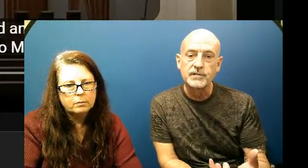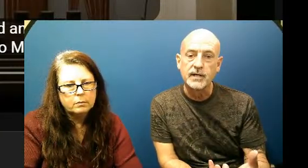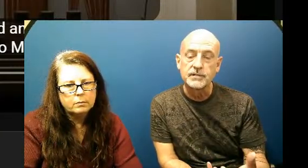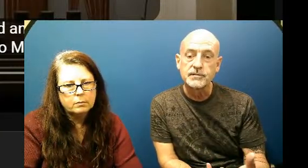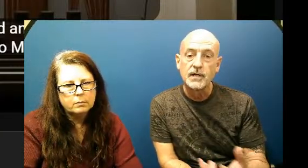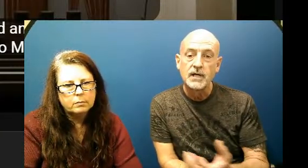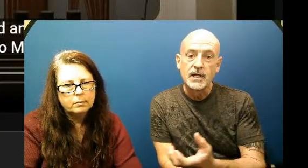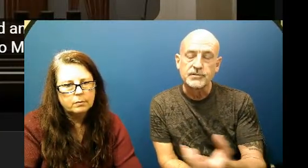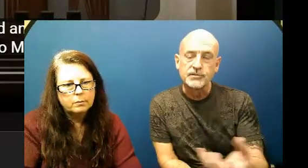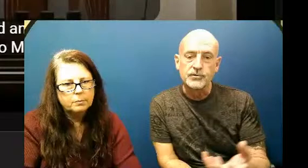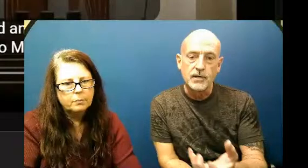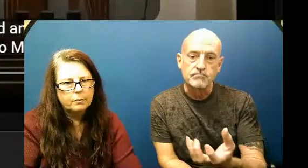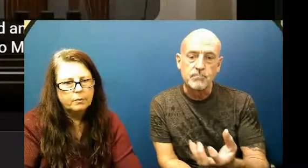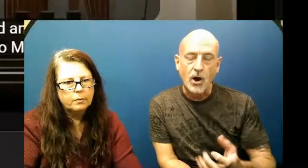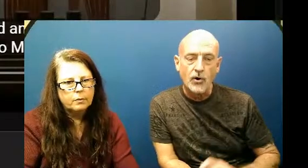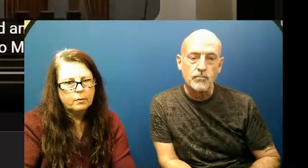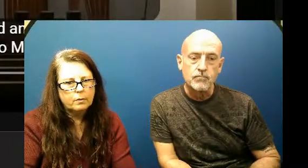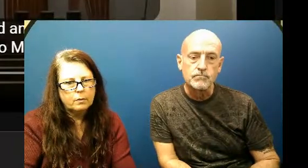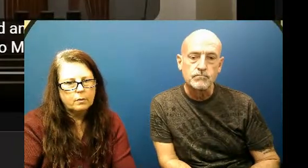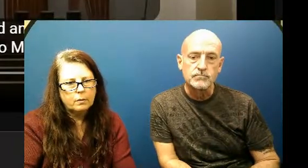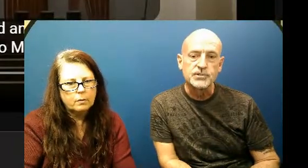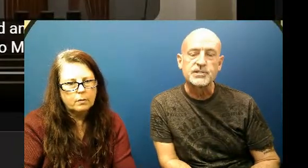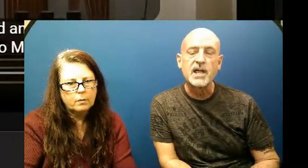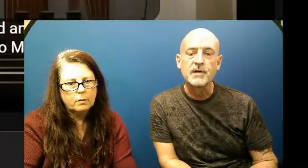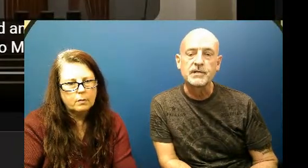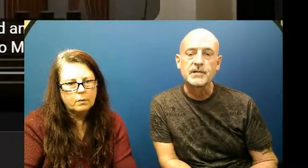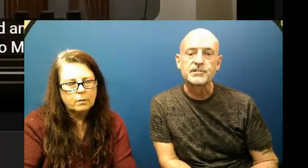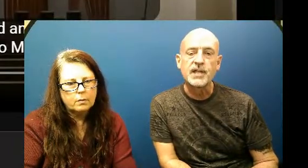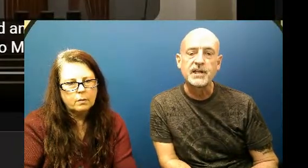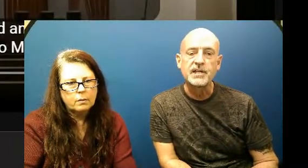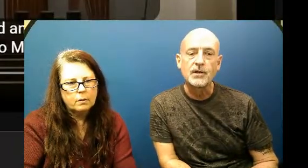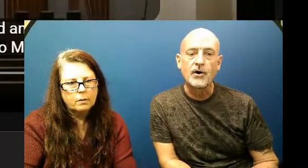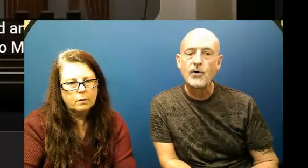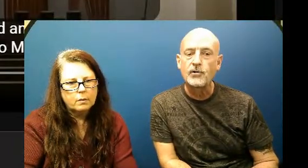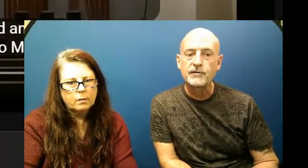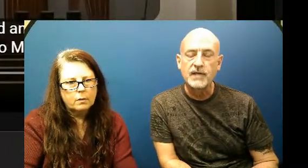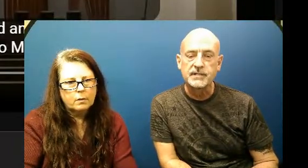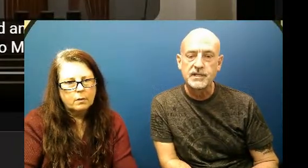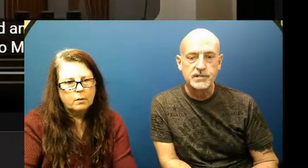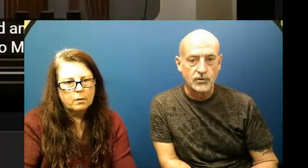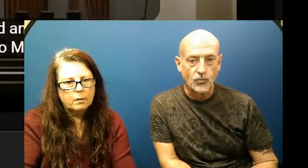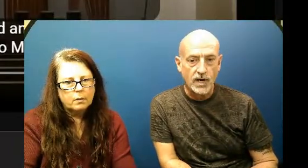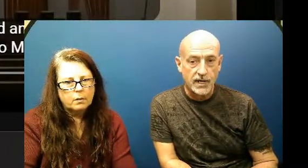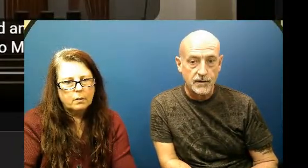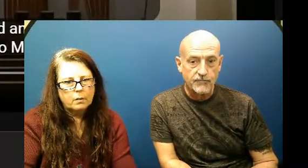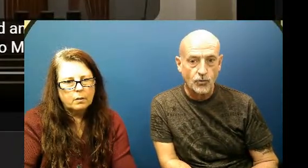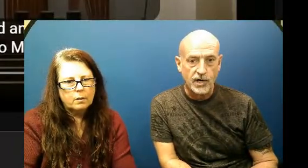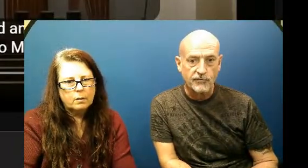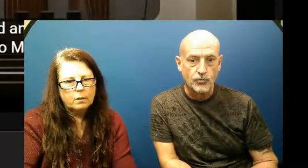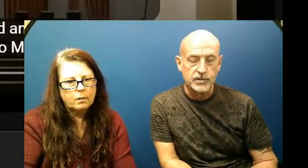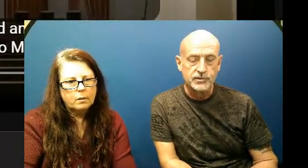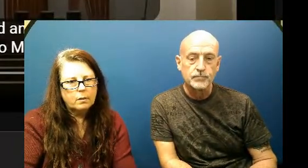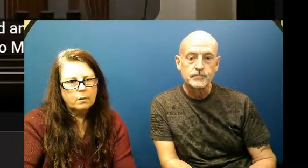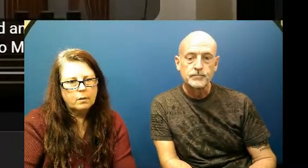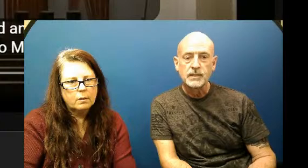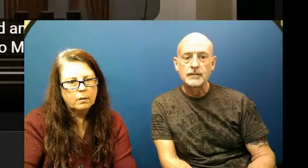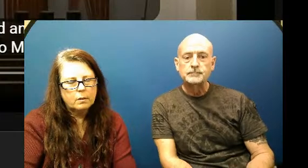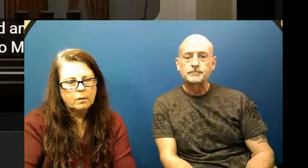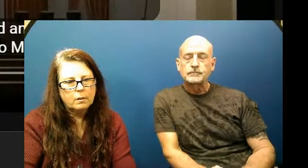to defend against. And so her statement is taking all of that detail away for whatever